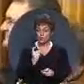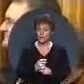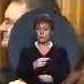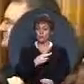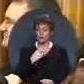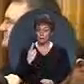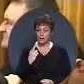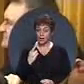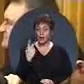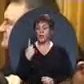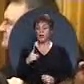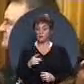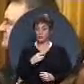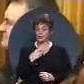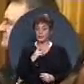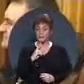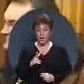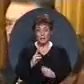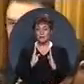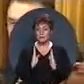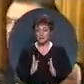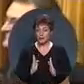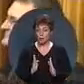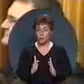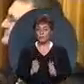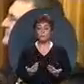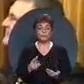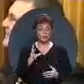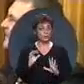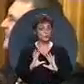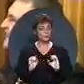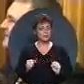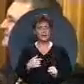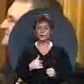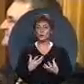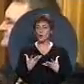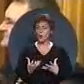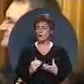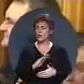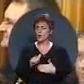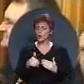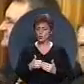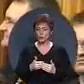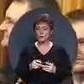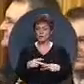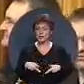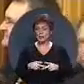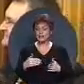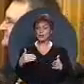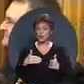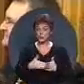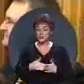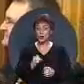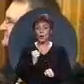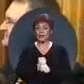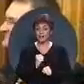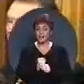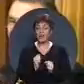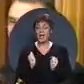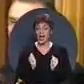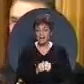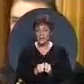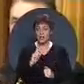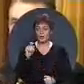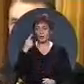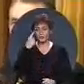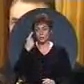to extend criminal sentences, to lengthen criminal sentences for serious crimes. We believe that all parties in the government